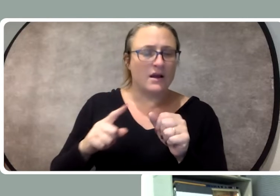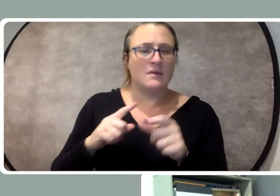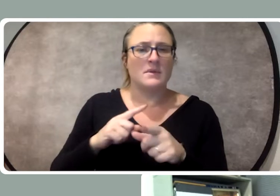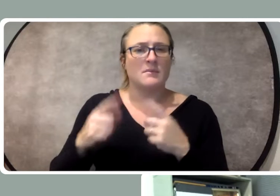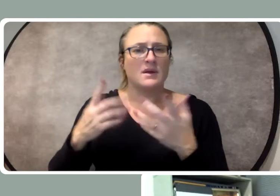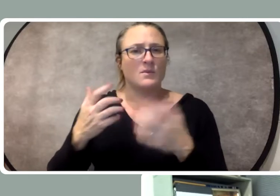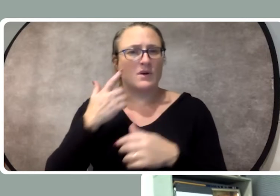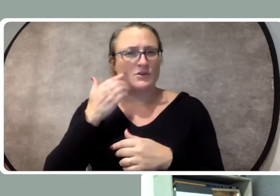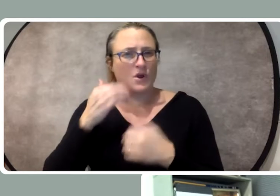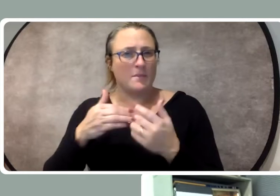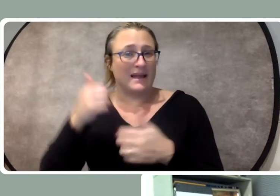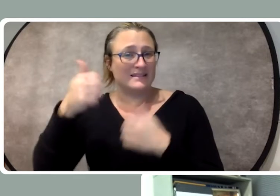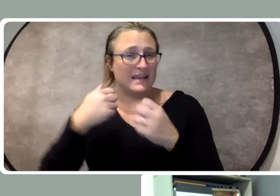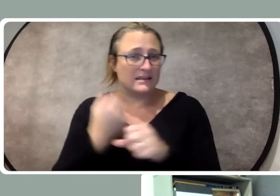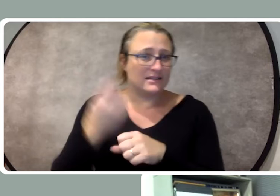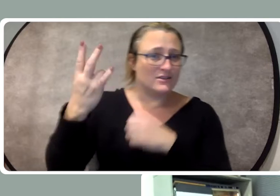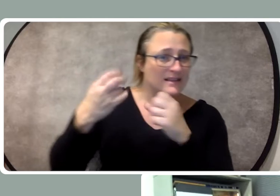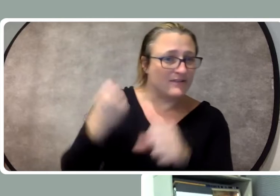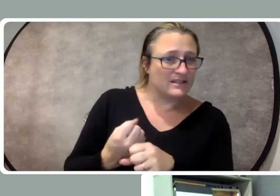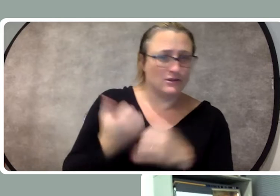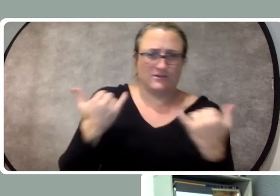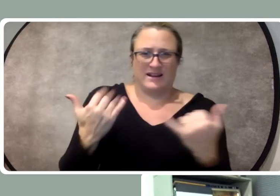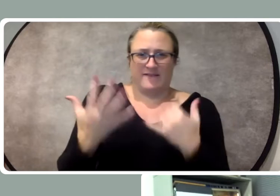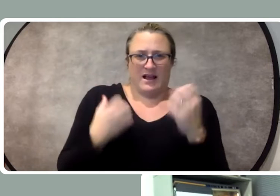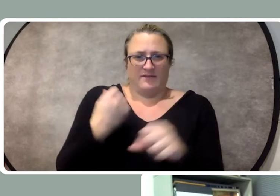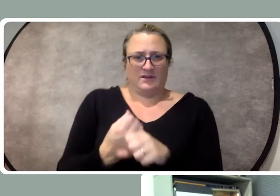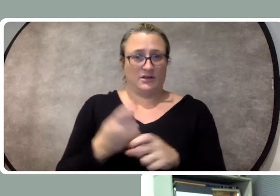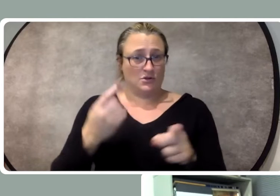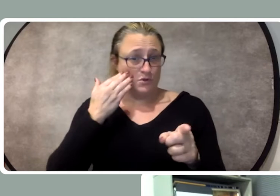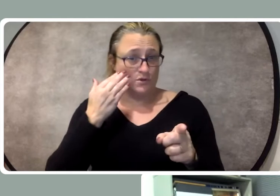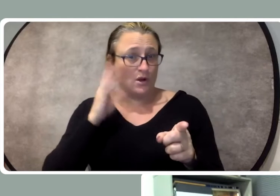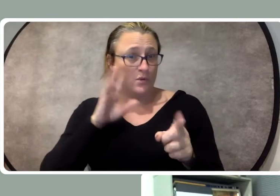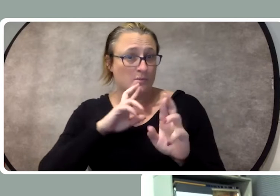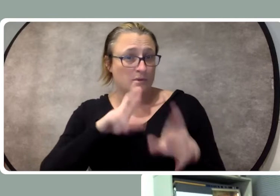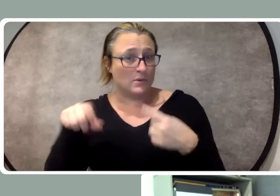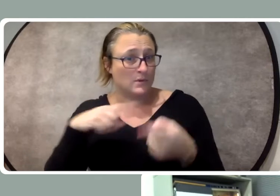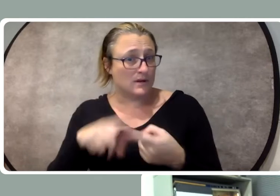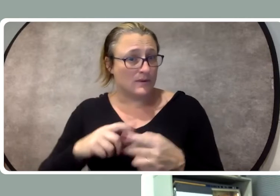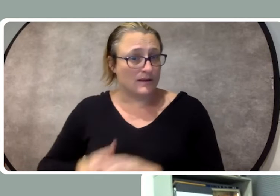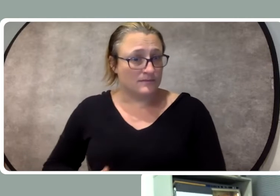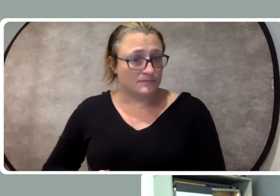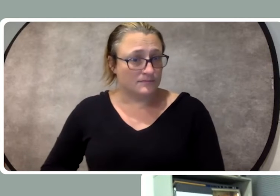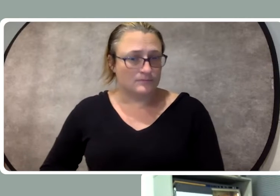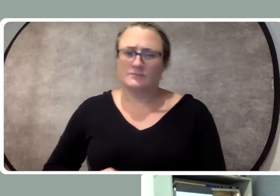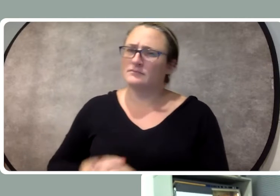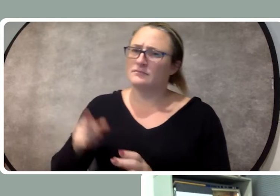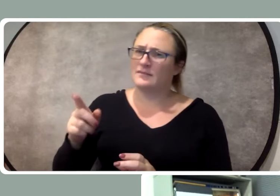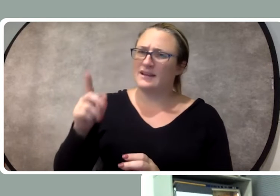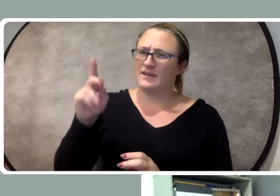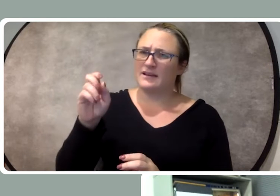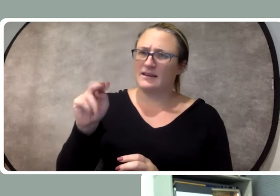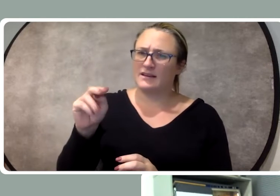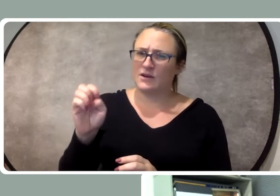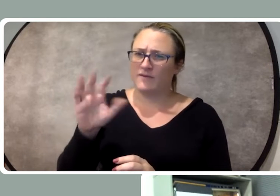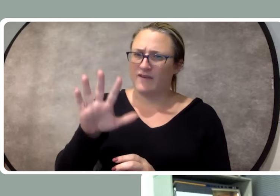7 years, and longer periods. Do you know whether those will be reported? If they are talking about the KEYNOTE